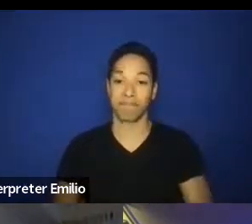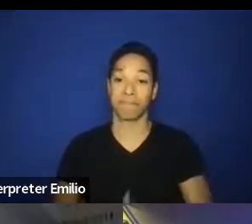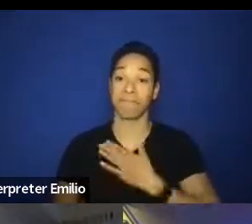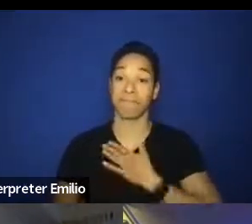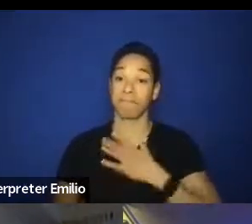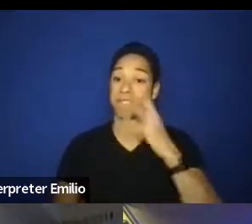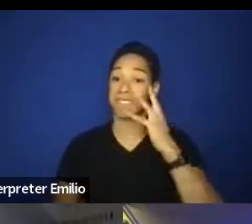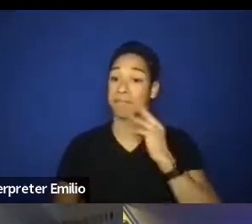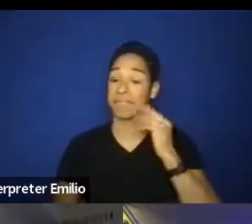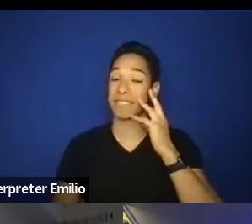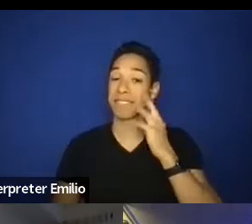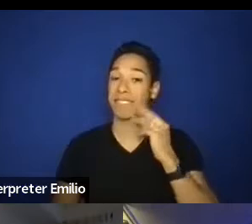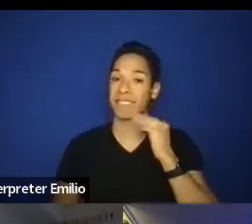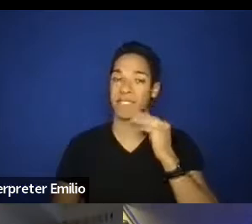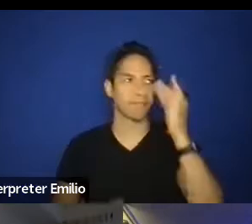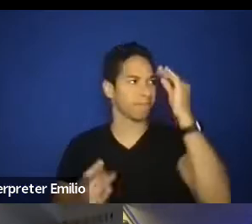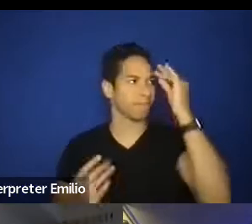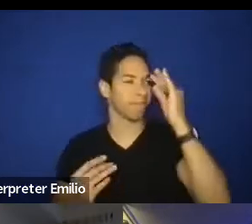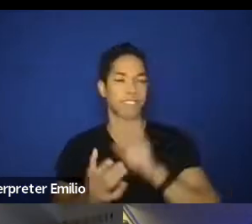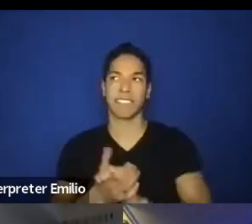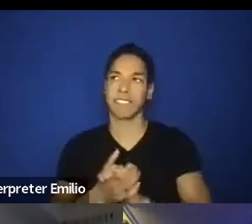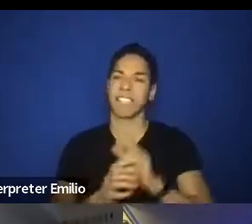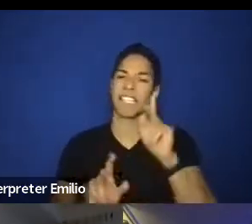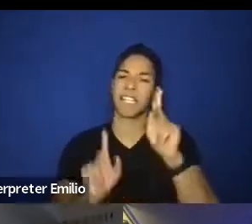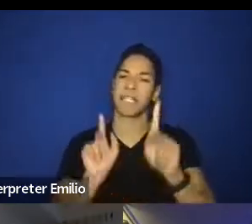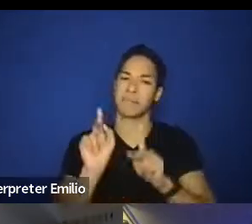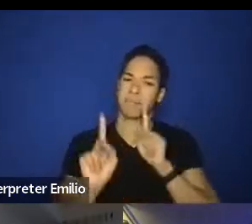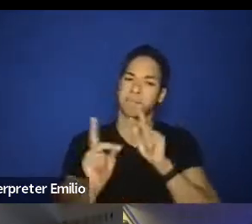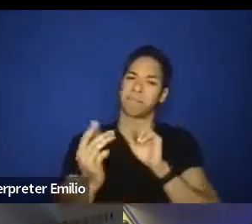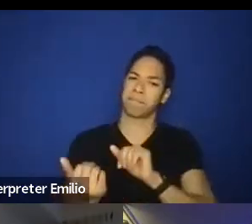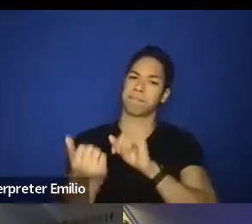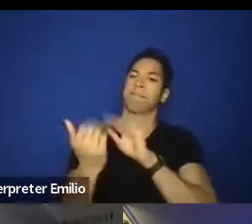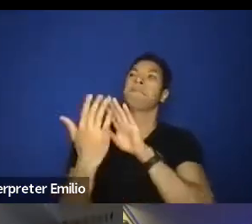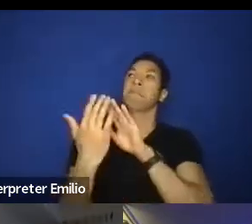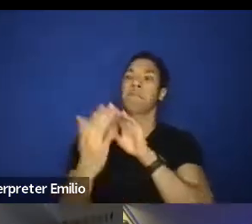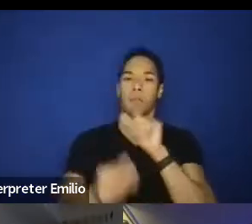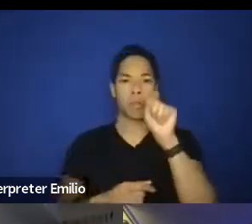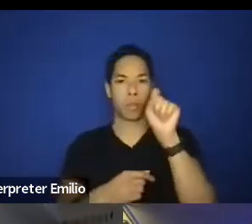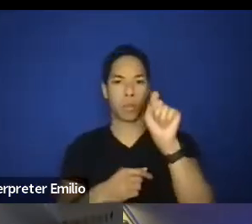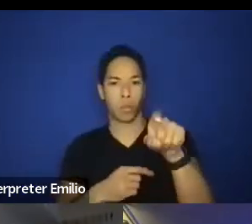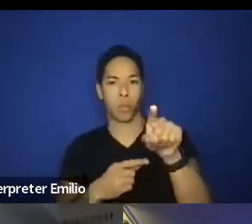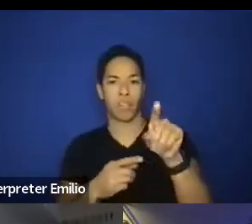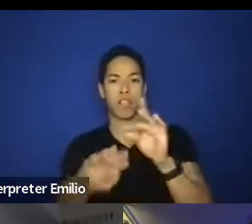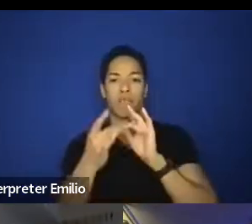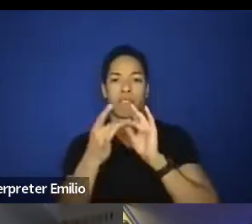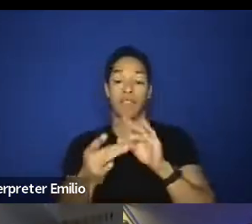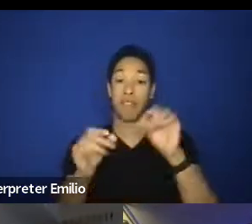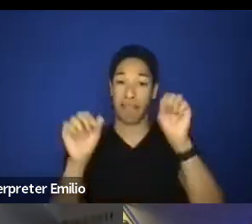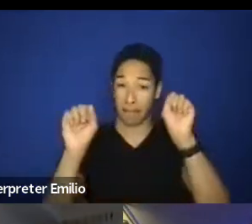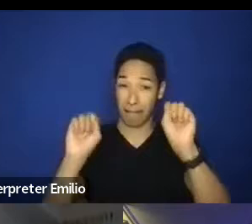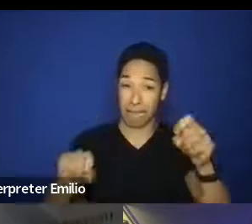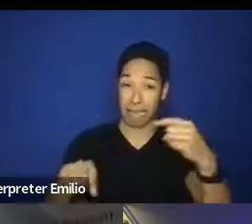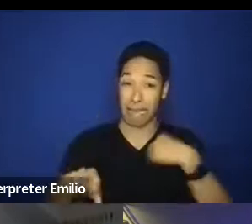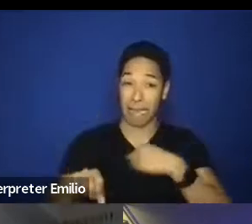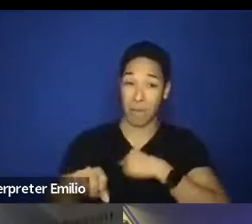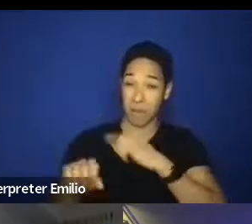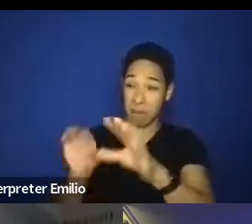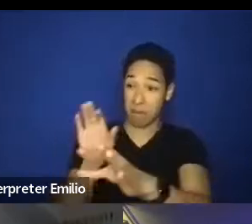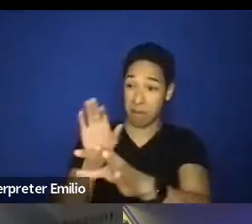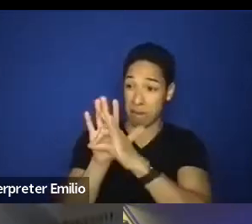thinking about when people face questions regarding, can we cast someone in this